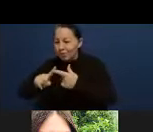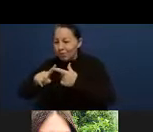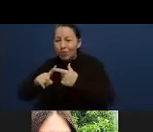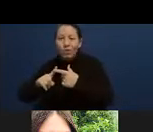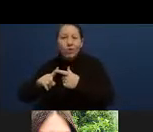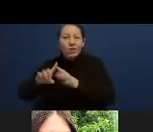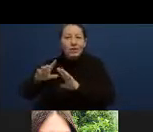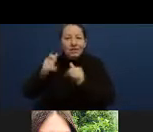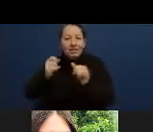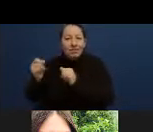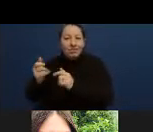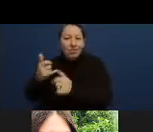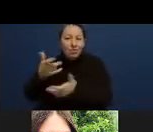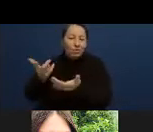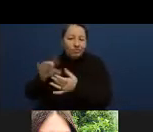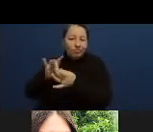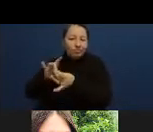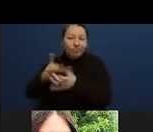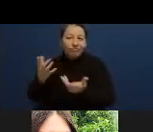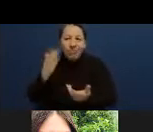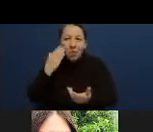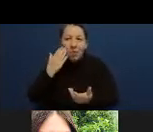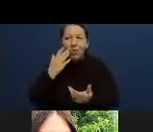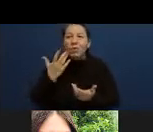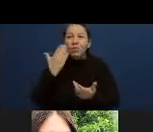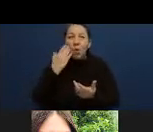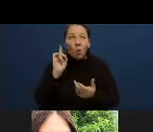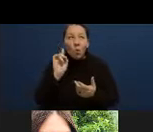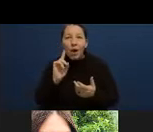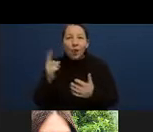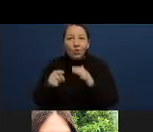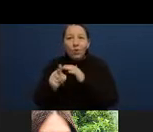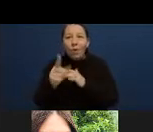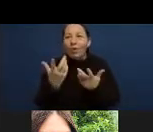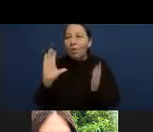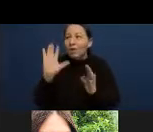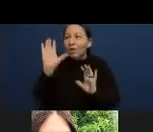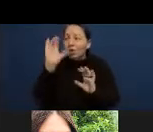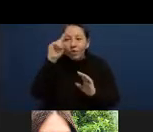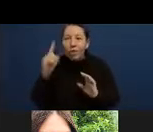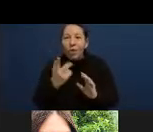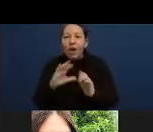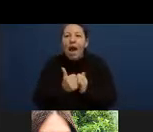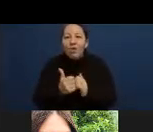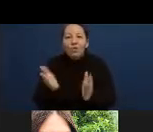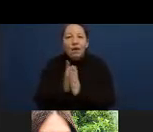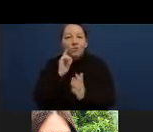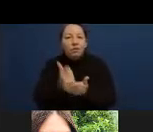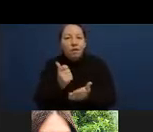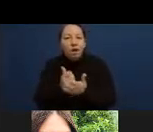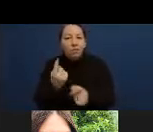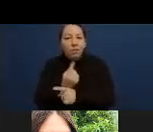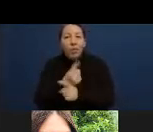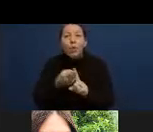and resilient and know where to go and know what to look for and to seek help when they need